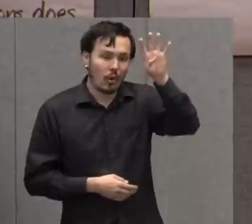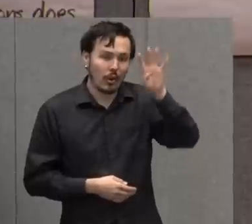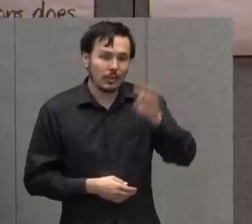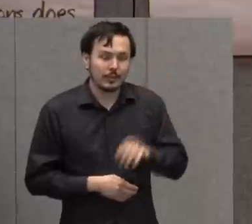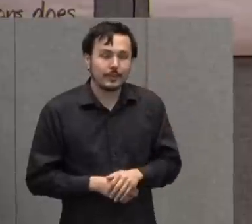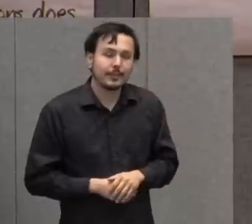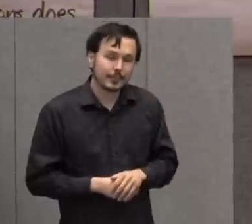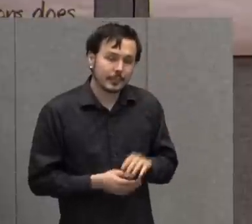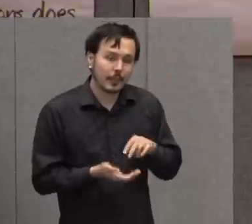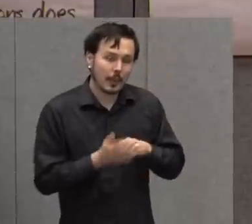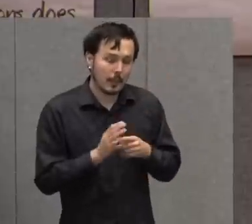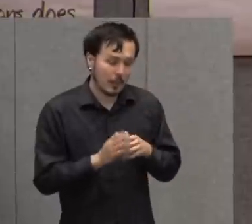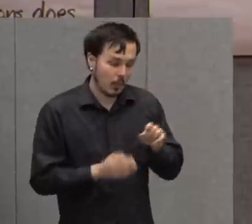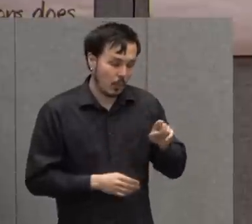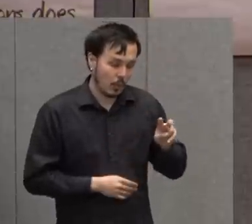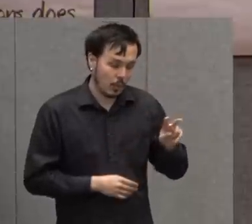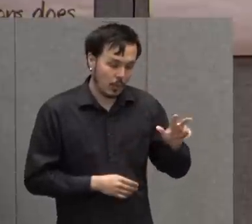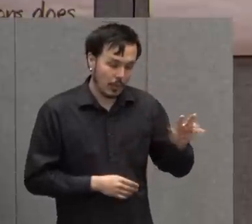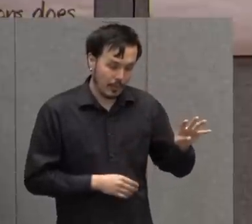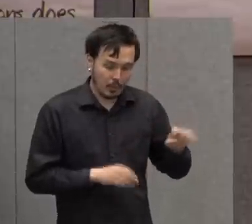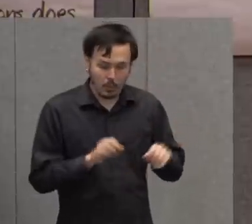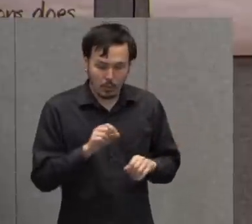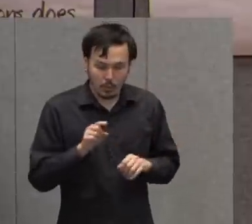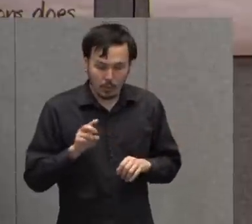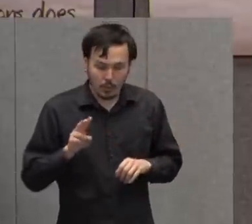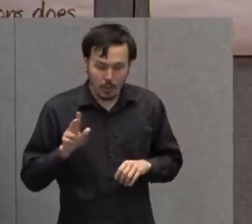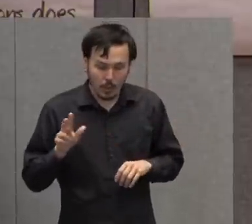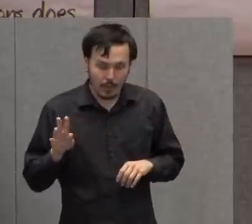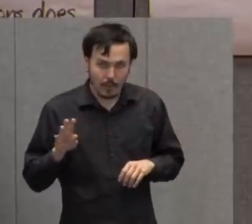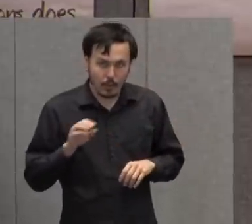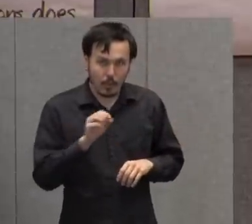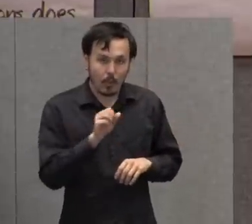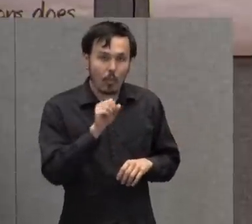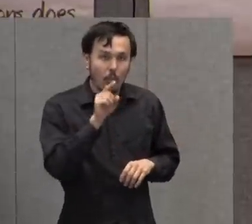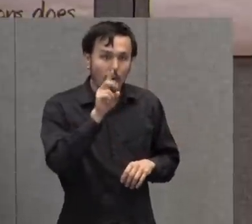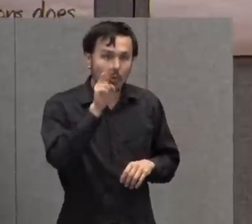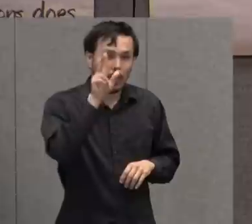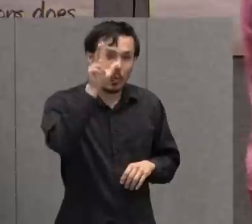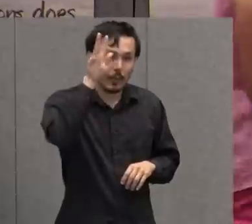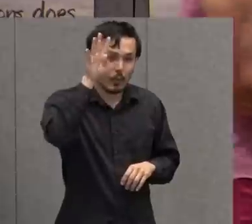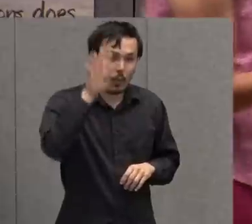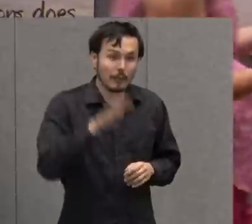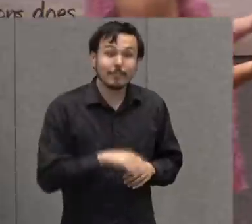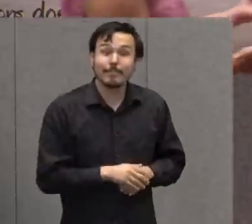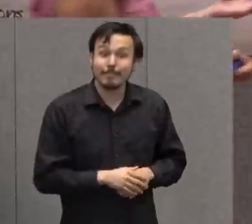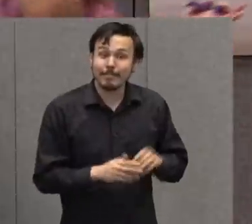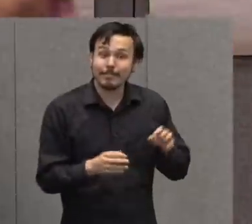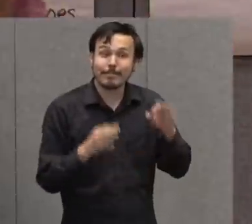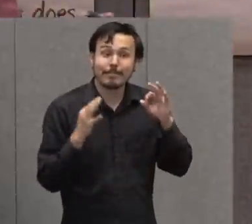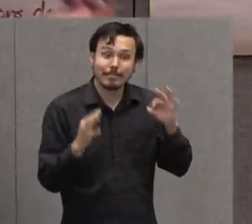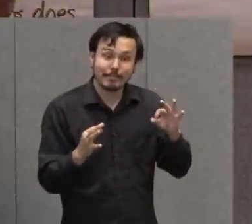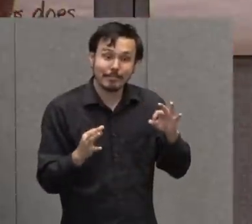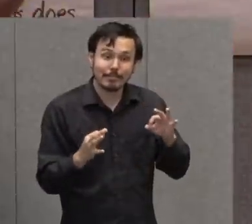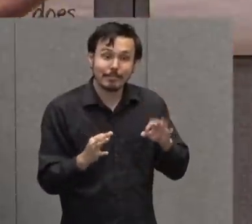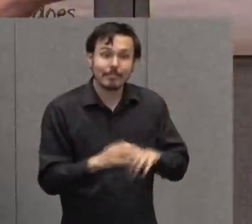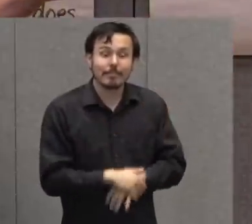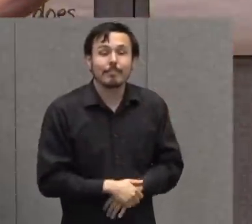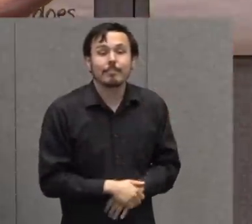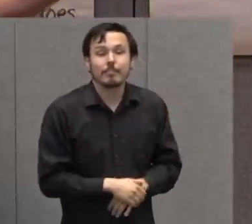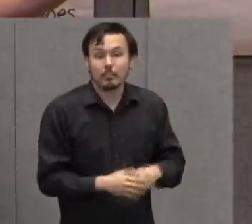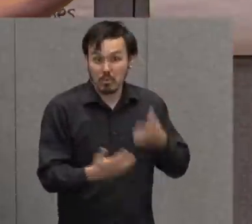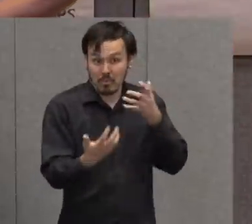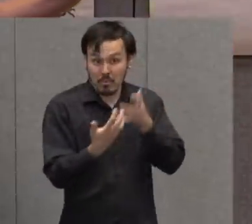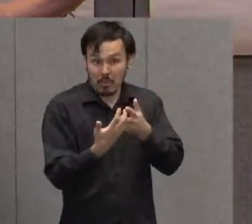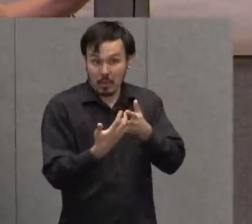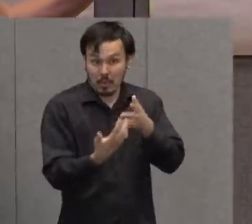2, 3, 4. 1, 2, 3, 4. Perfect. Does this match